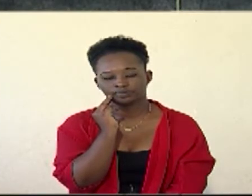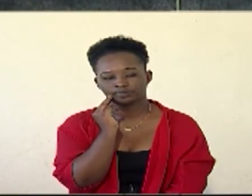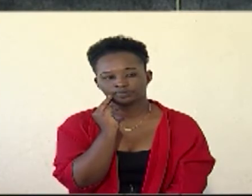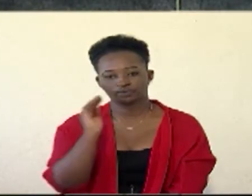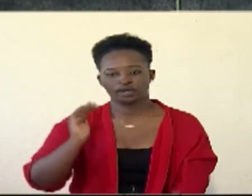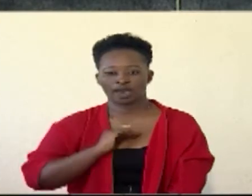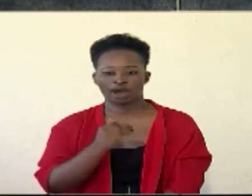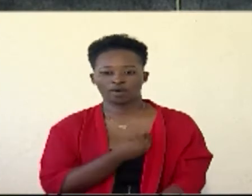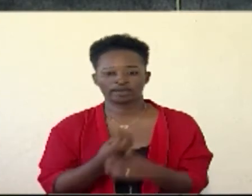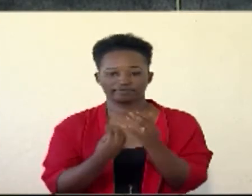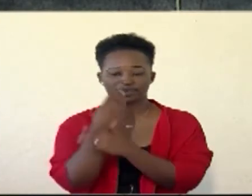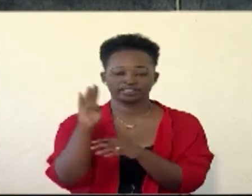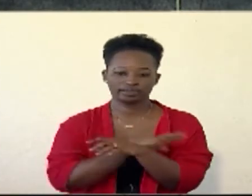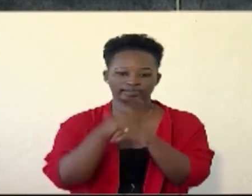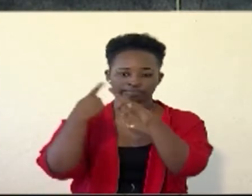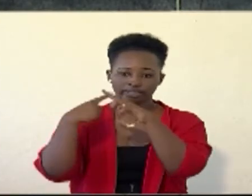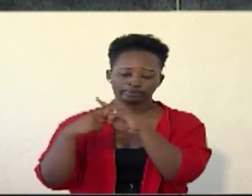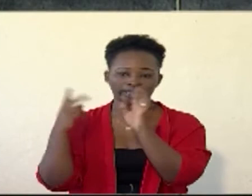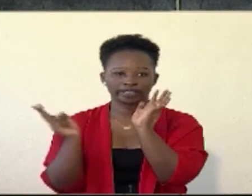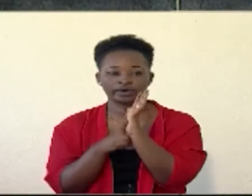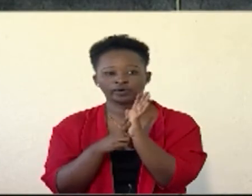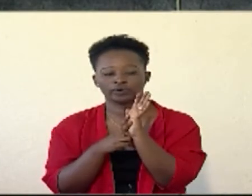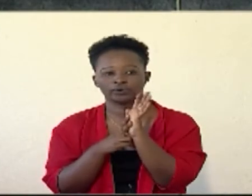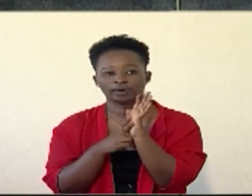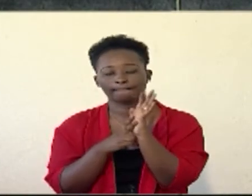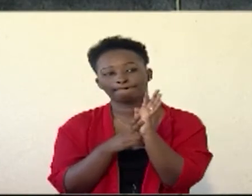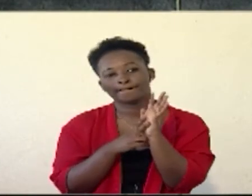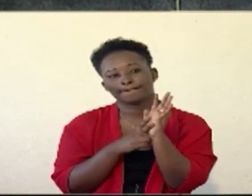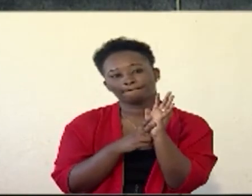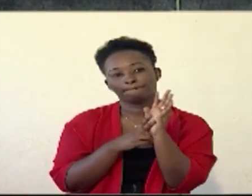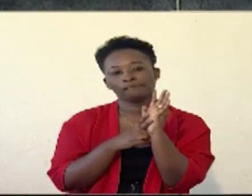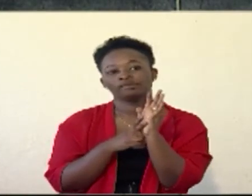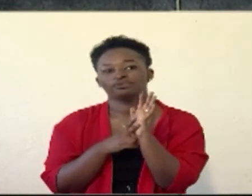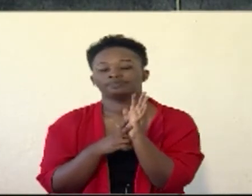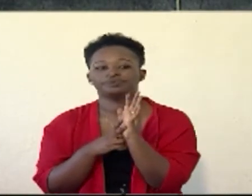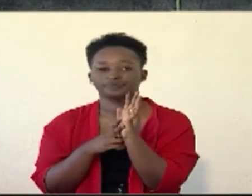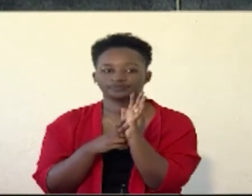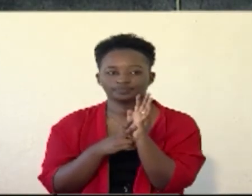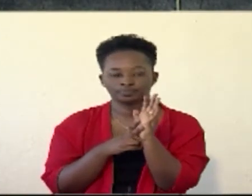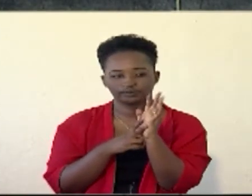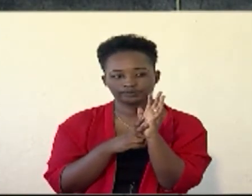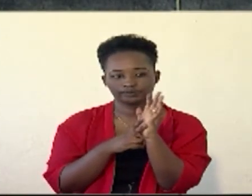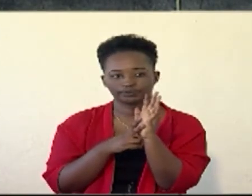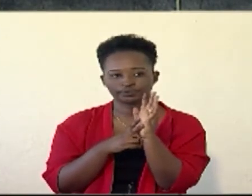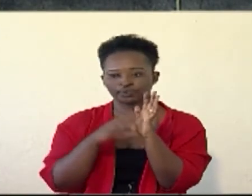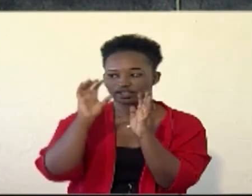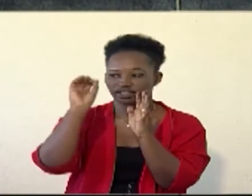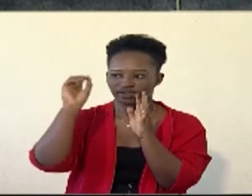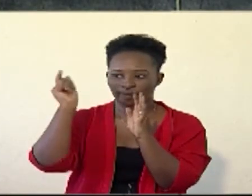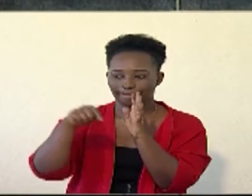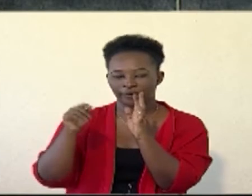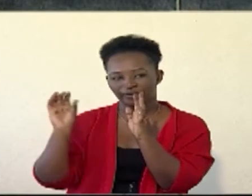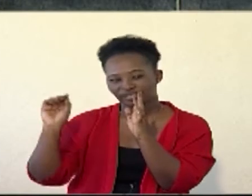Our investment multiplier will be is equal to, we have 2 zeros here, this is a 0, cancel this 0, it is